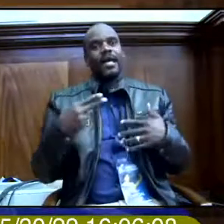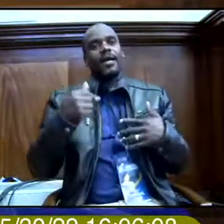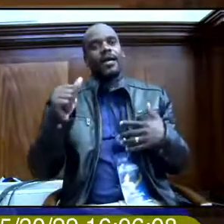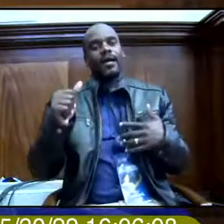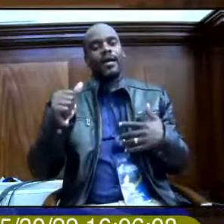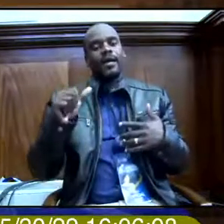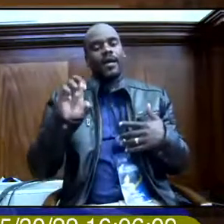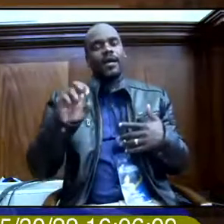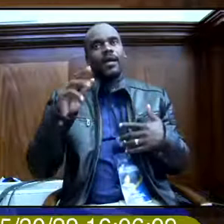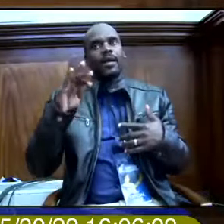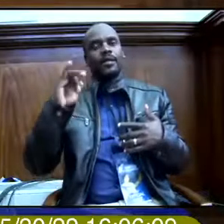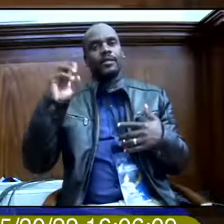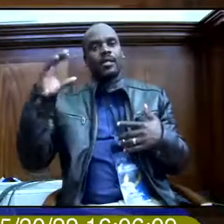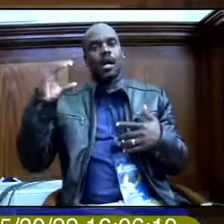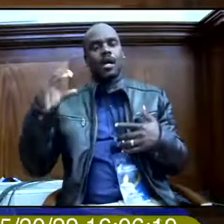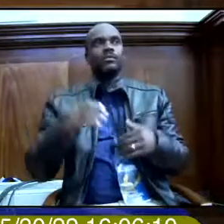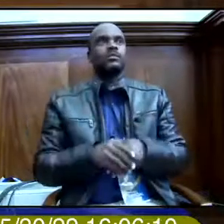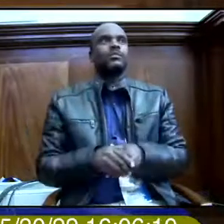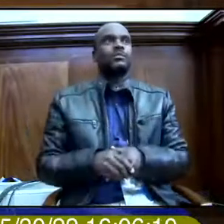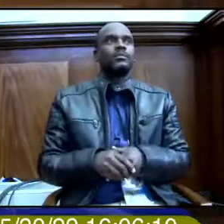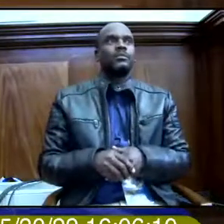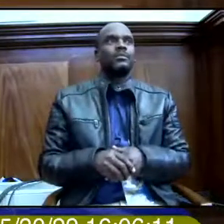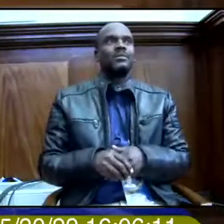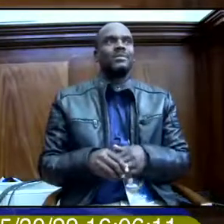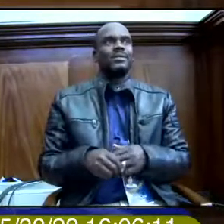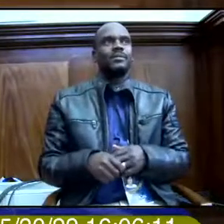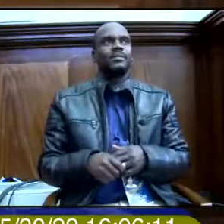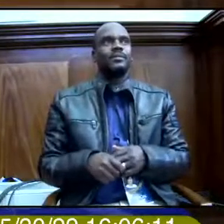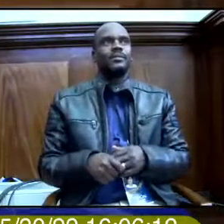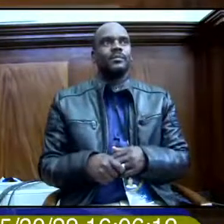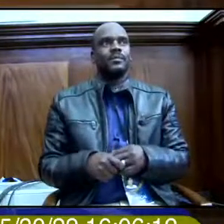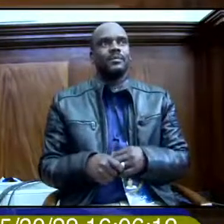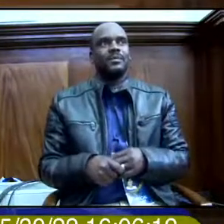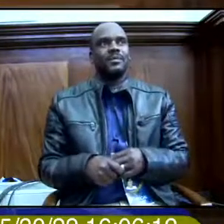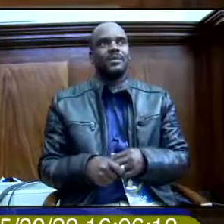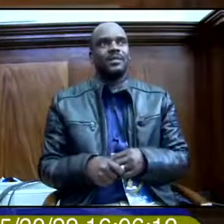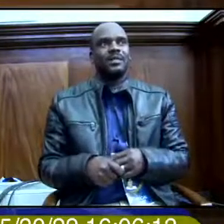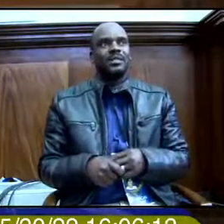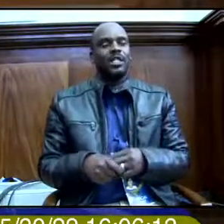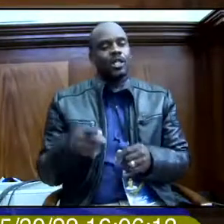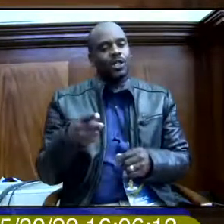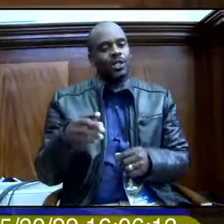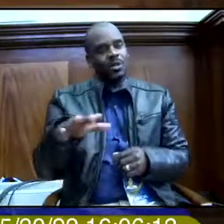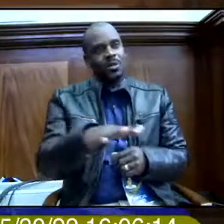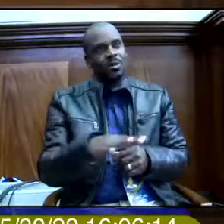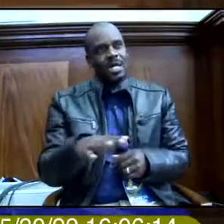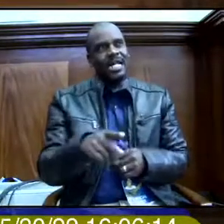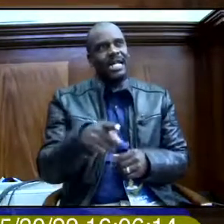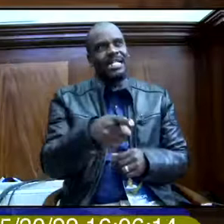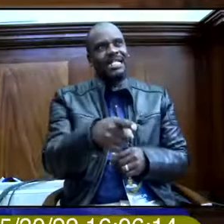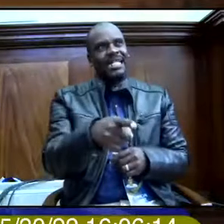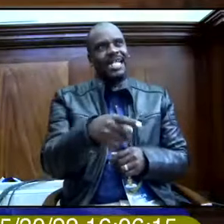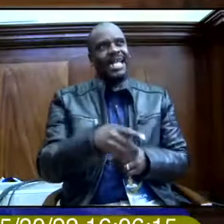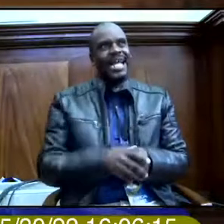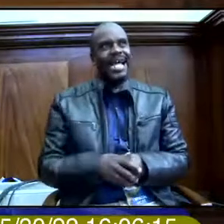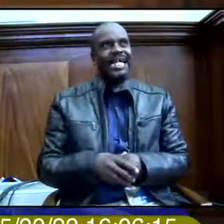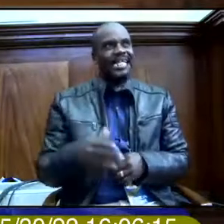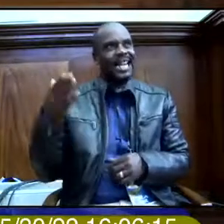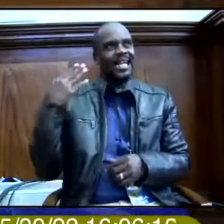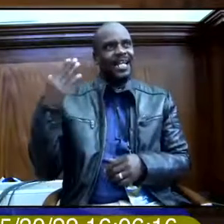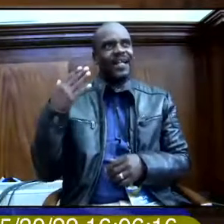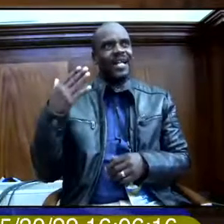school improvement and institutional rationalization processes those areas of functionality are also